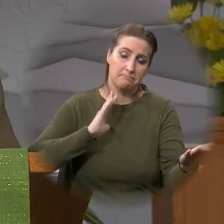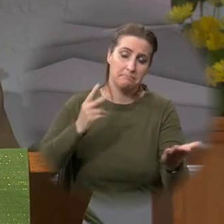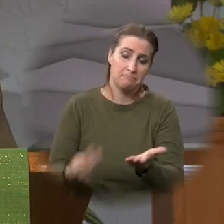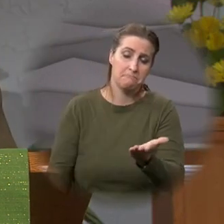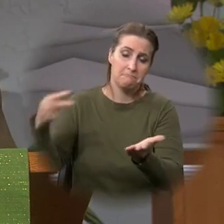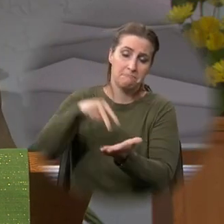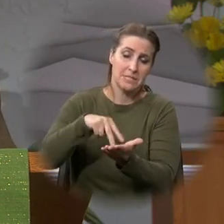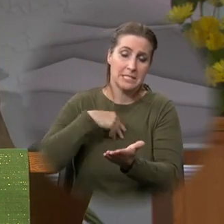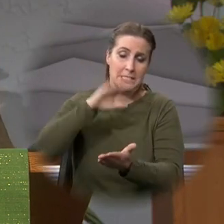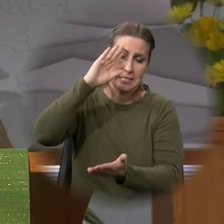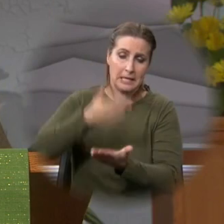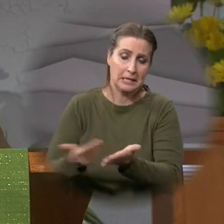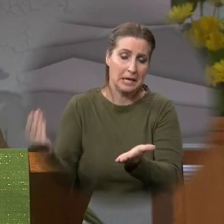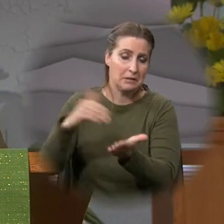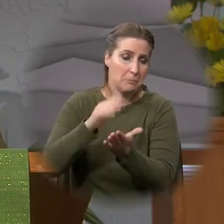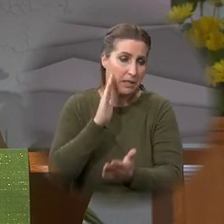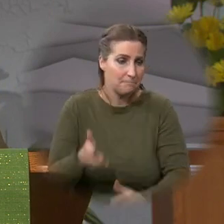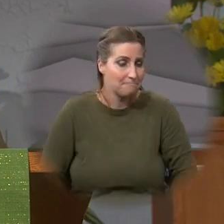I will give her son back.